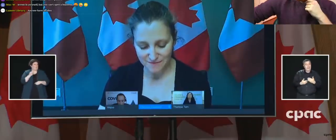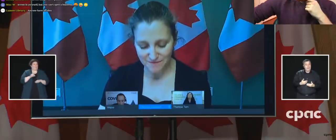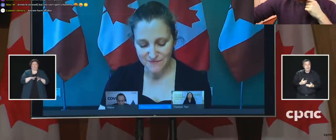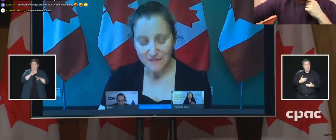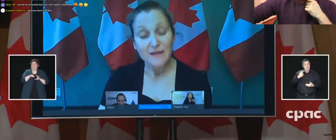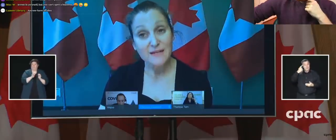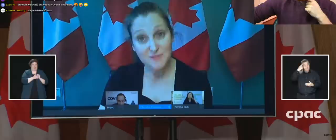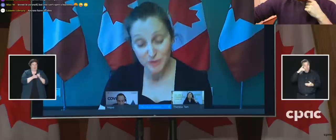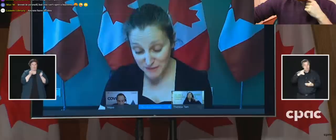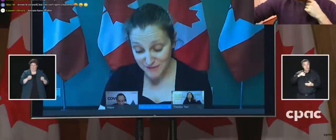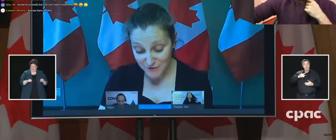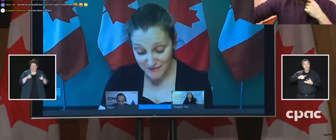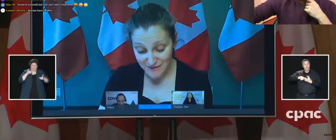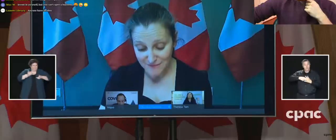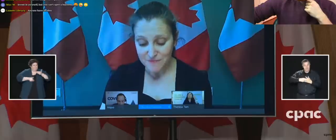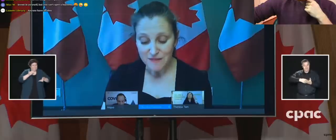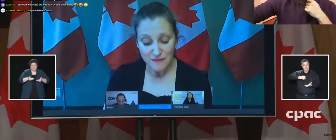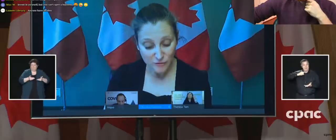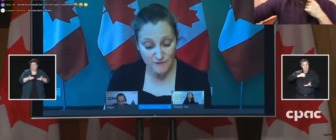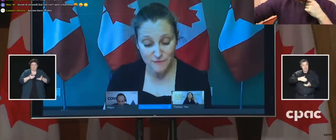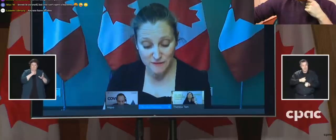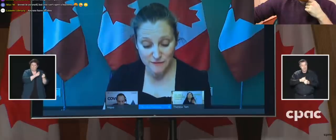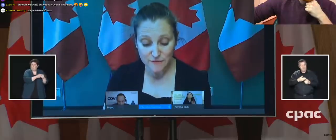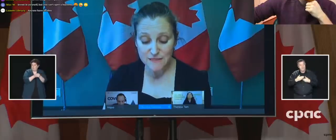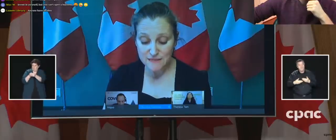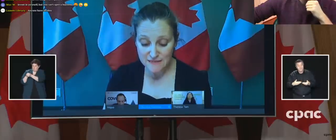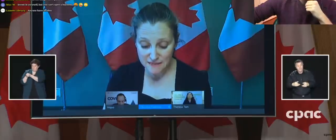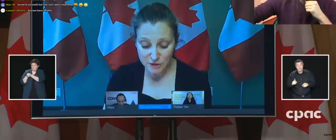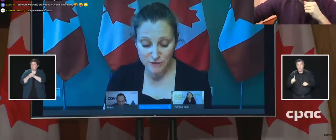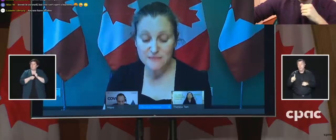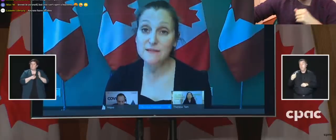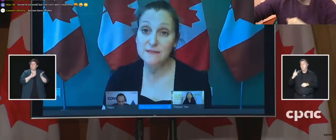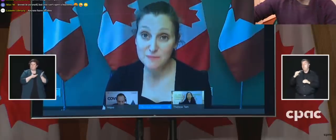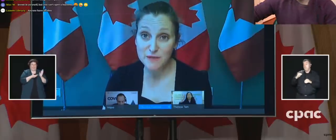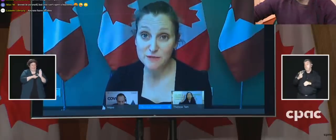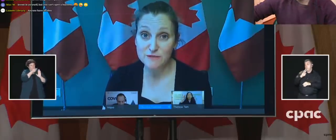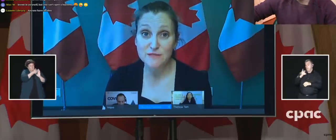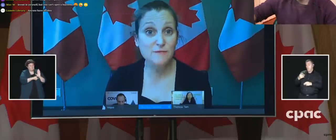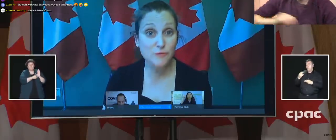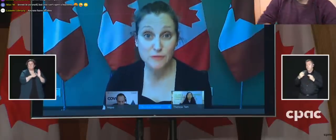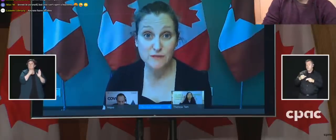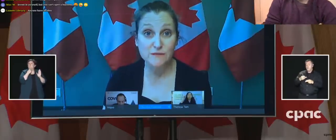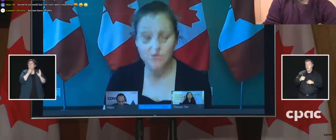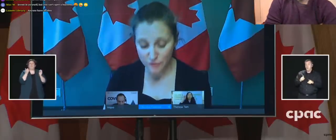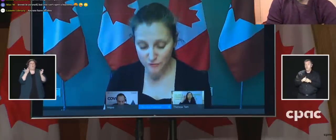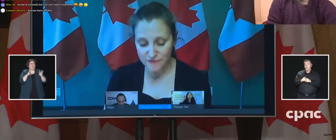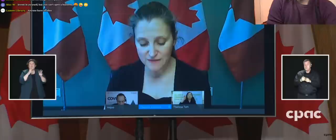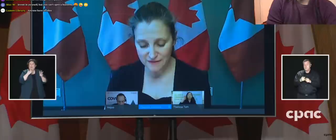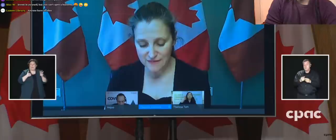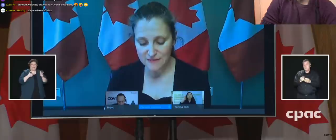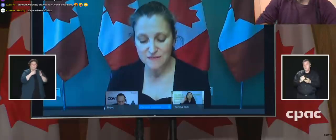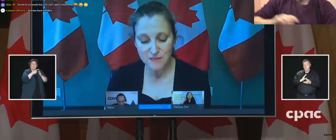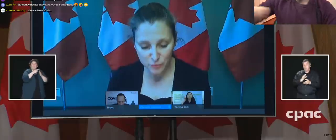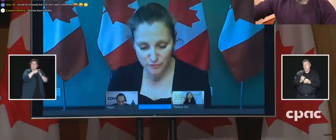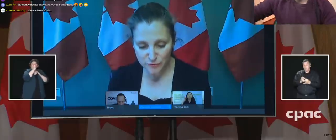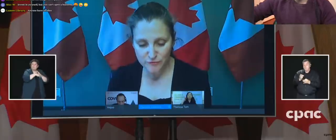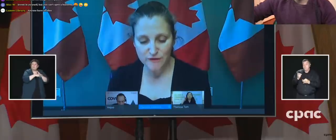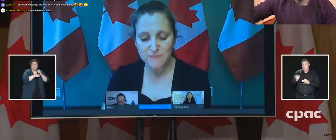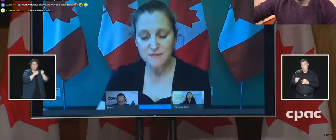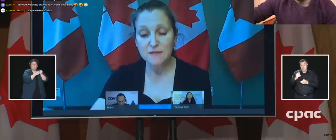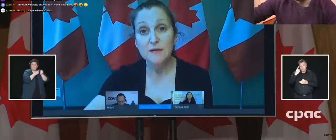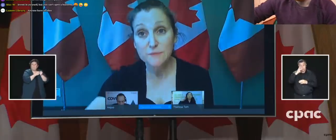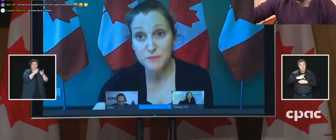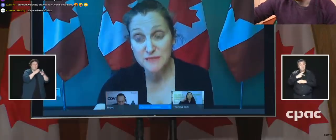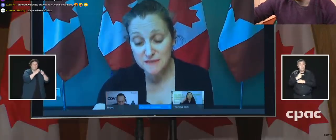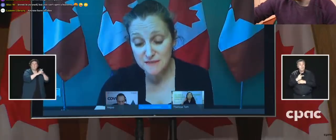plan. As the Prime Minister said, it also includes extensions and expansions of critical COVID-19 support